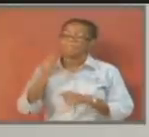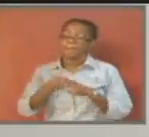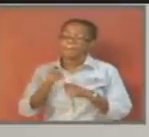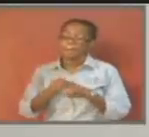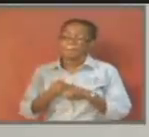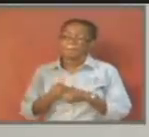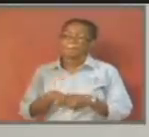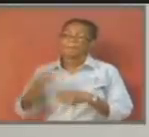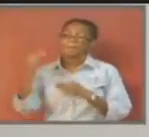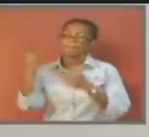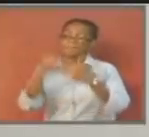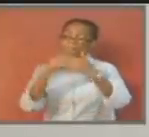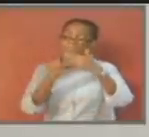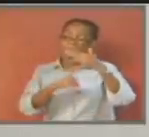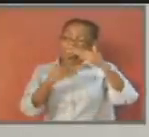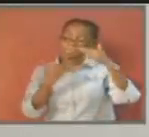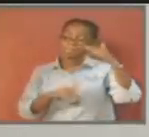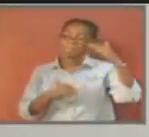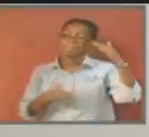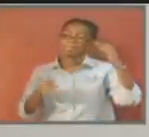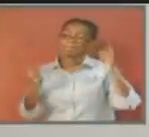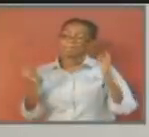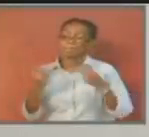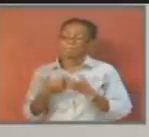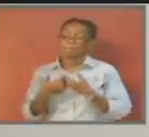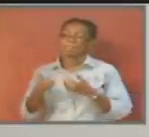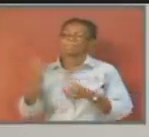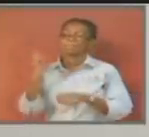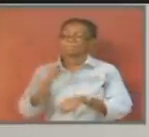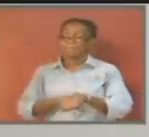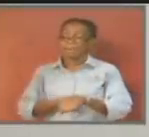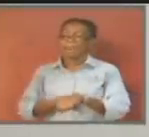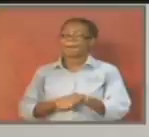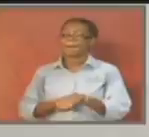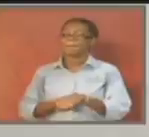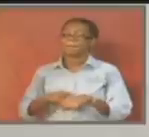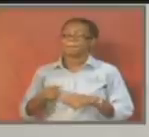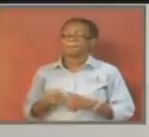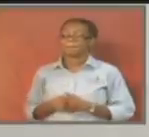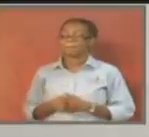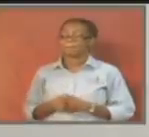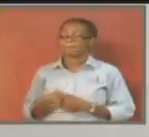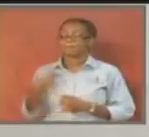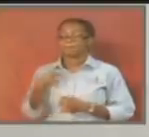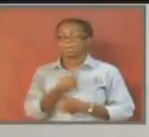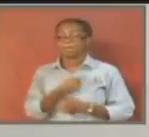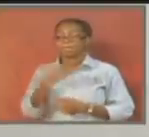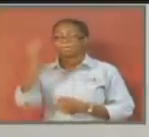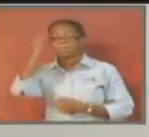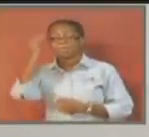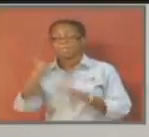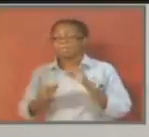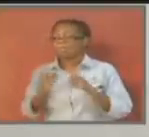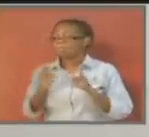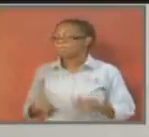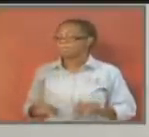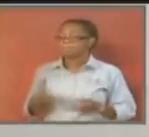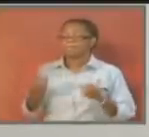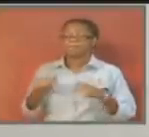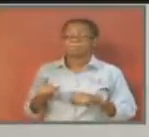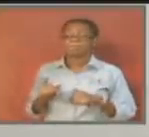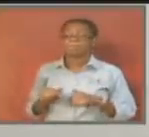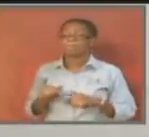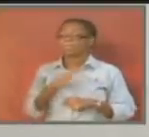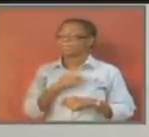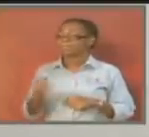also that if a person turns up, okay, once they are within the window of the 8